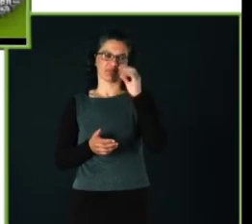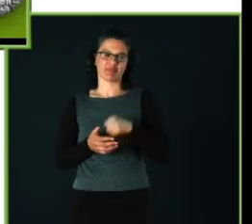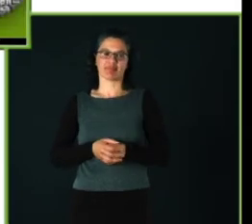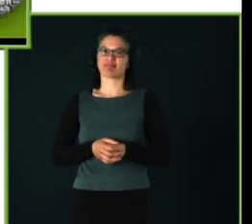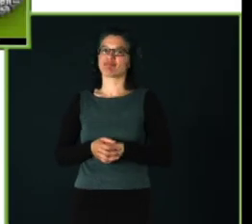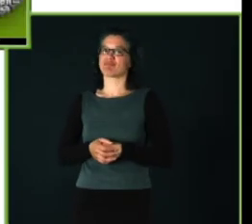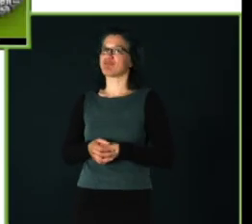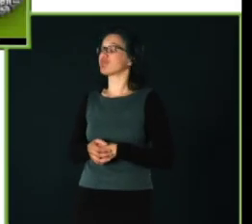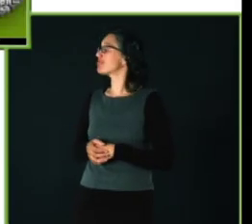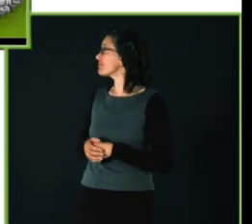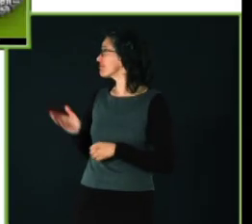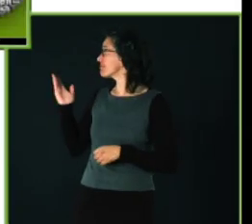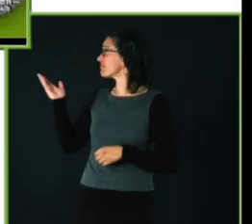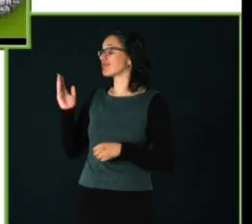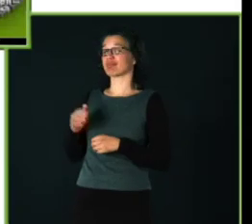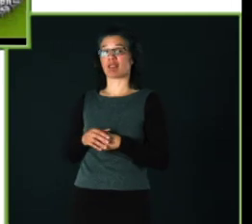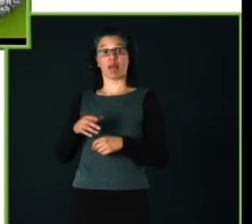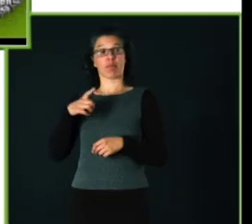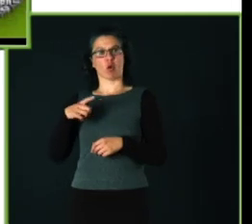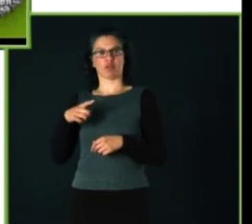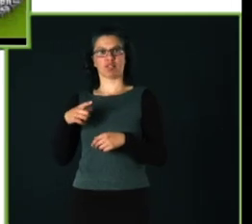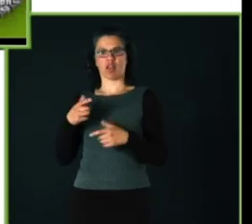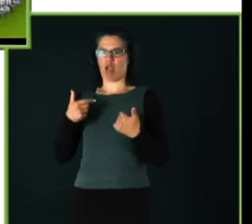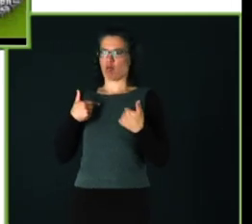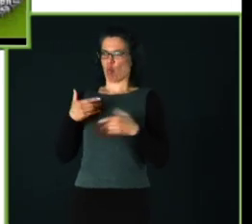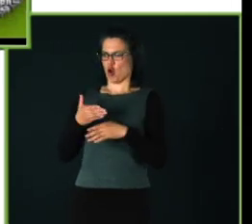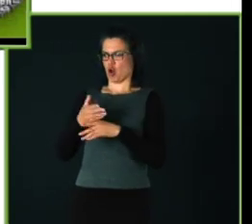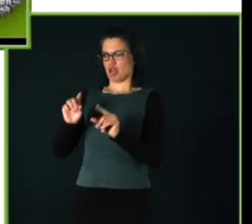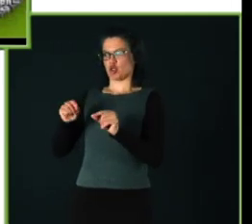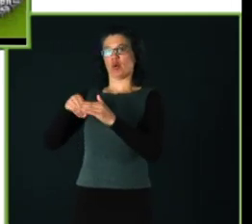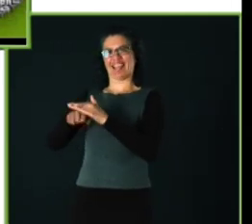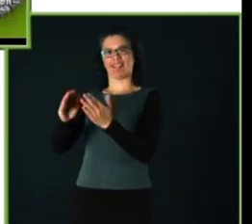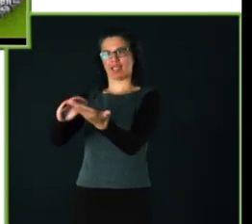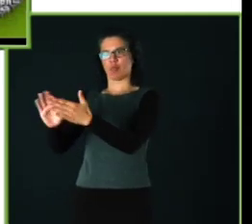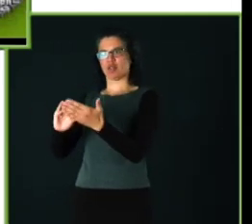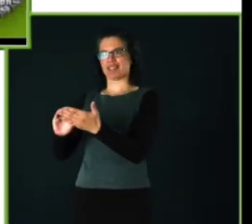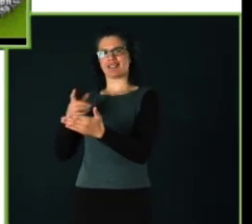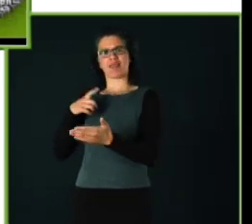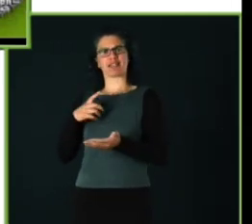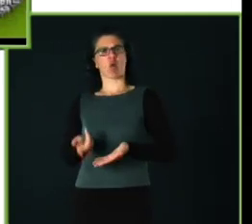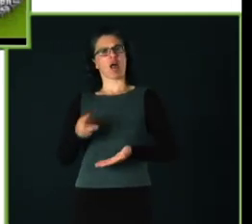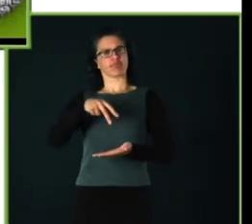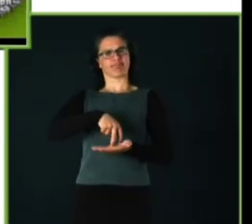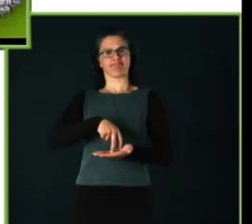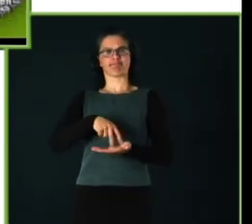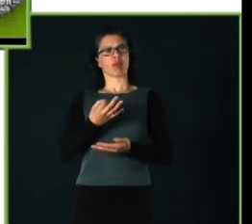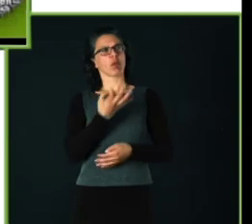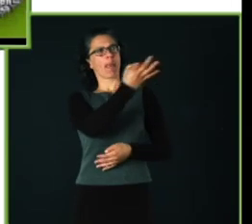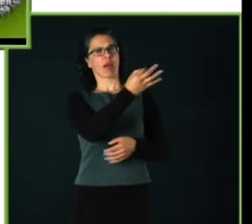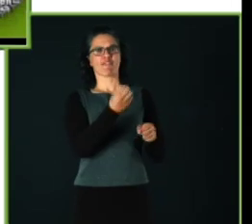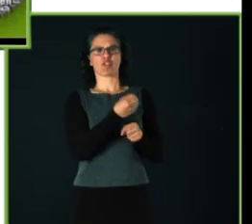I'm doing this because of the work I do in our communities. It causes me to stand here and apply for the job of